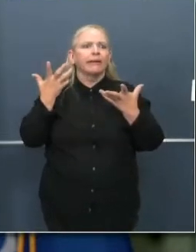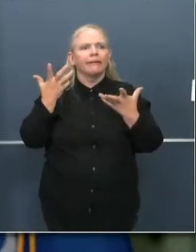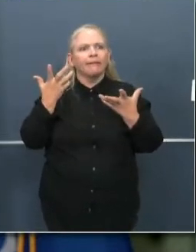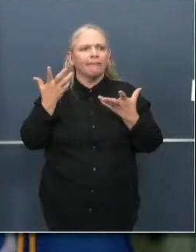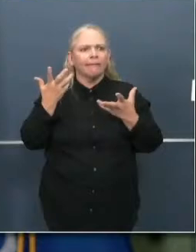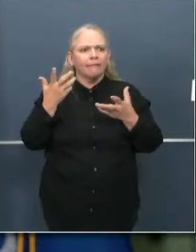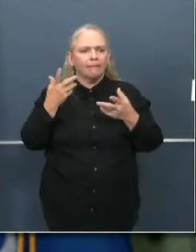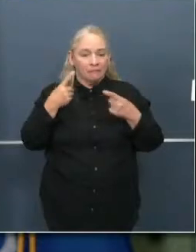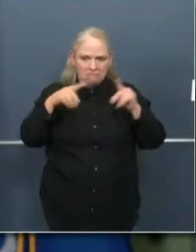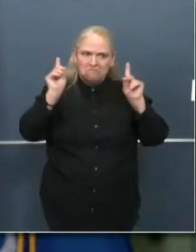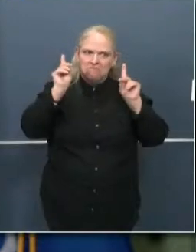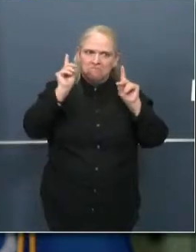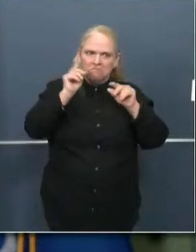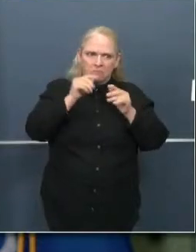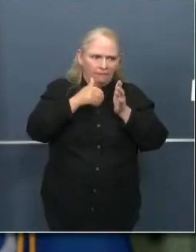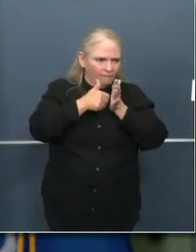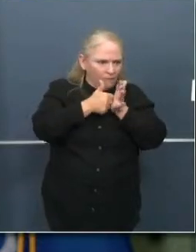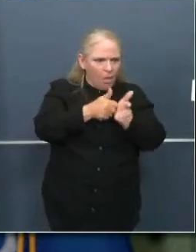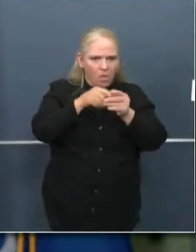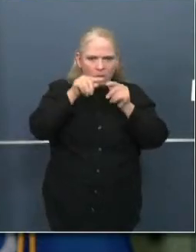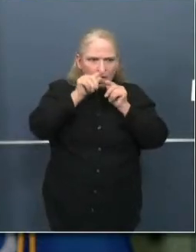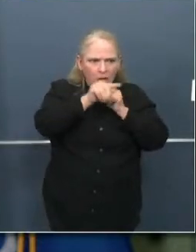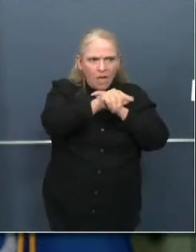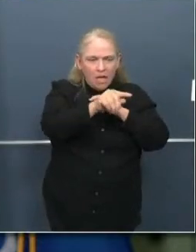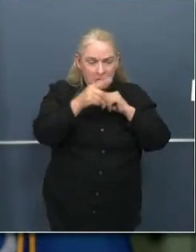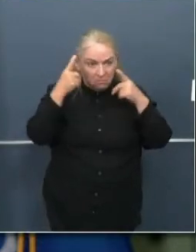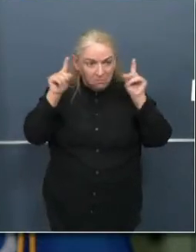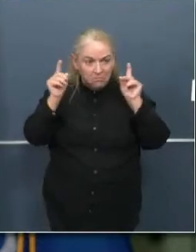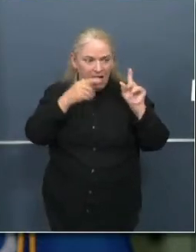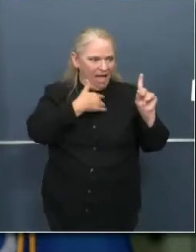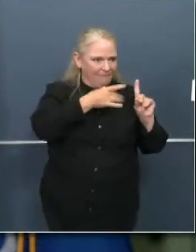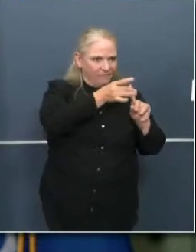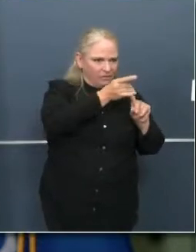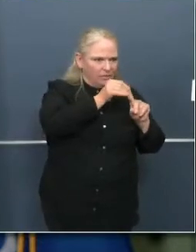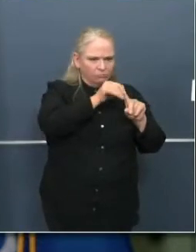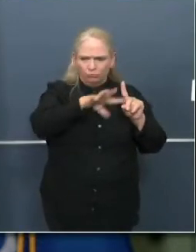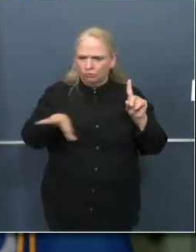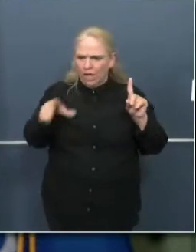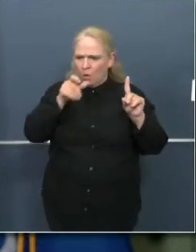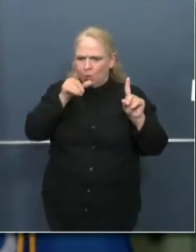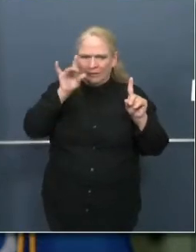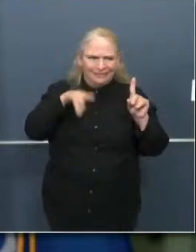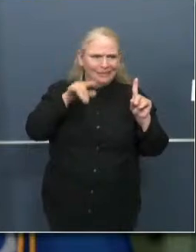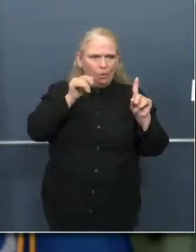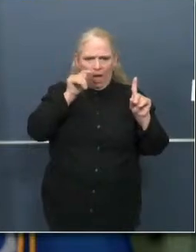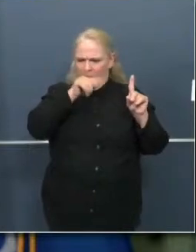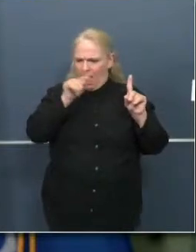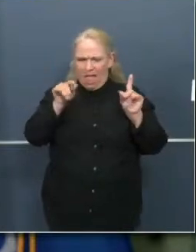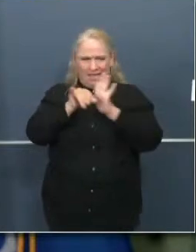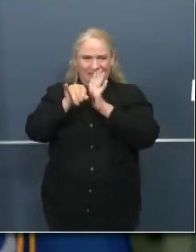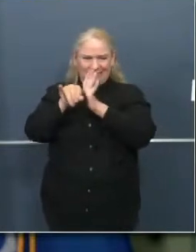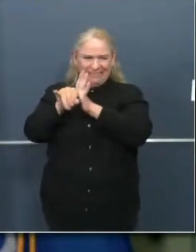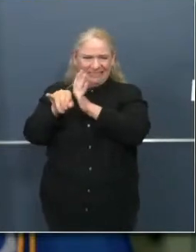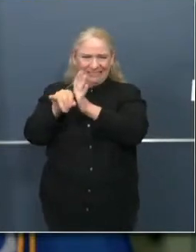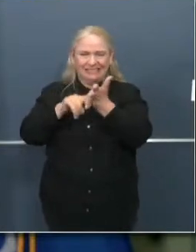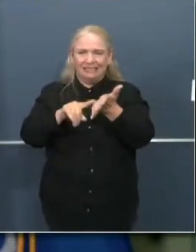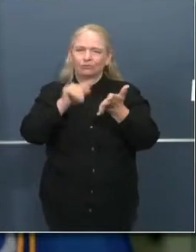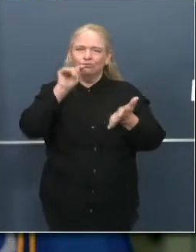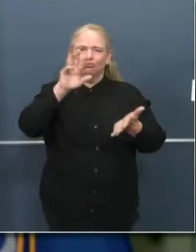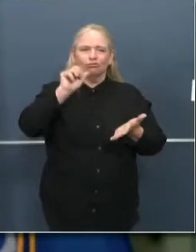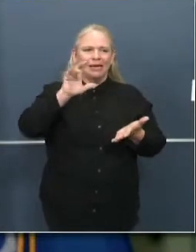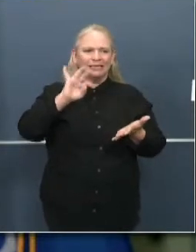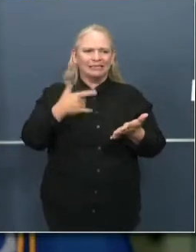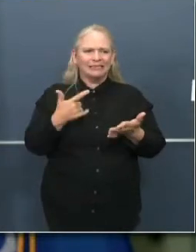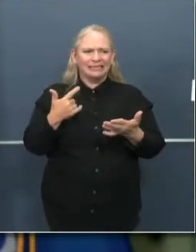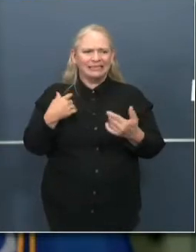week 10,170. Now it's over 10,600 people that have been trained by UCSF and